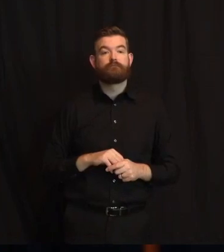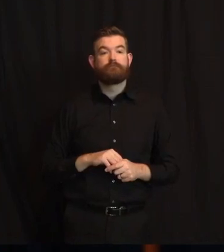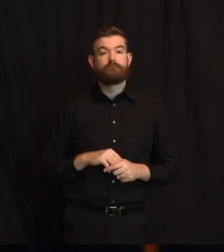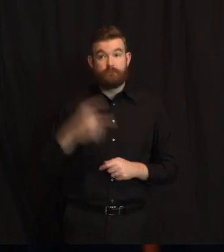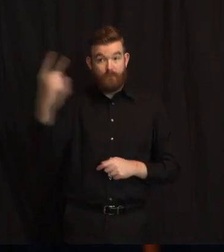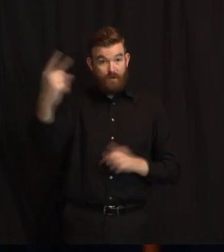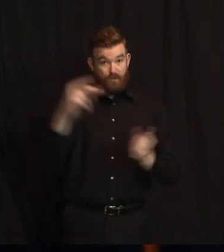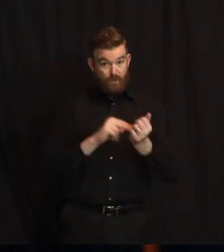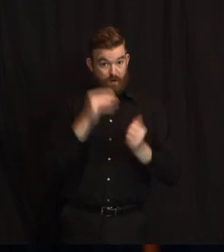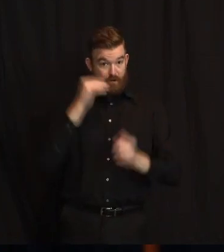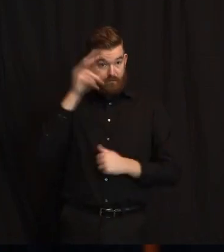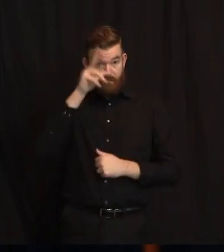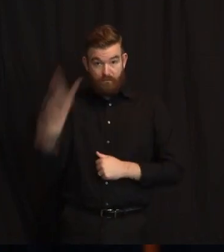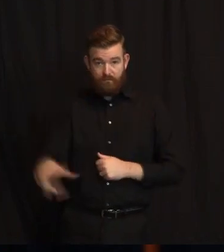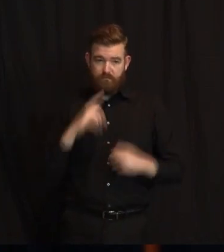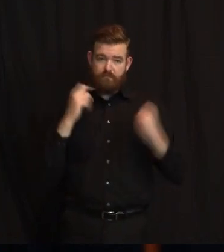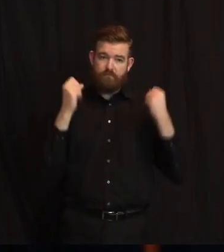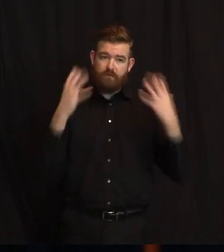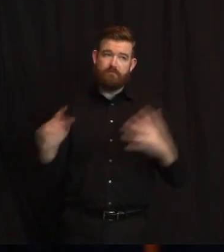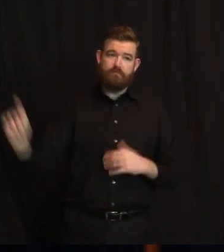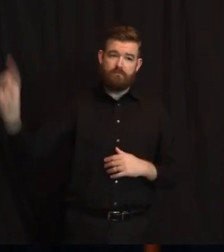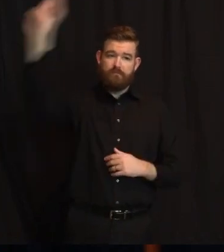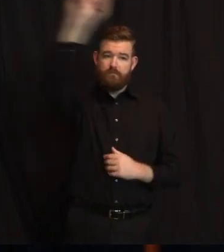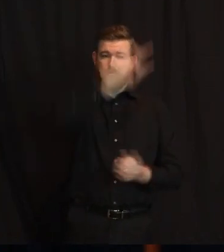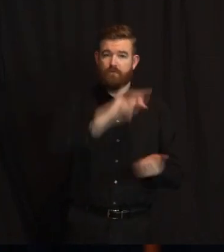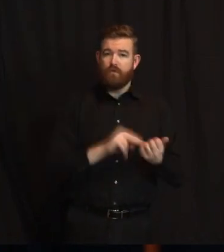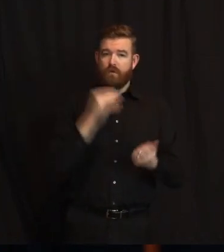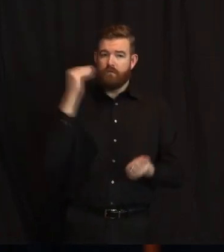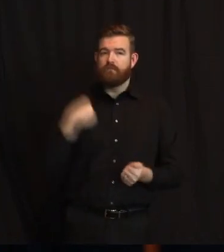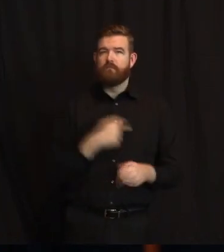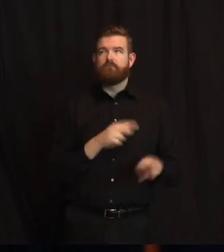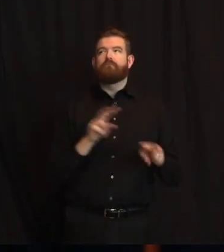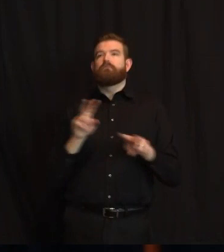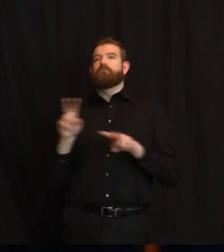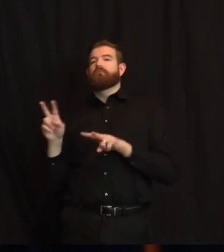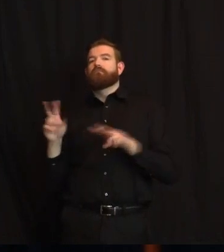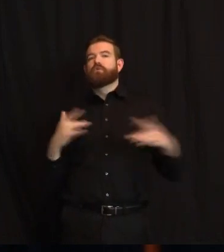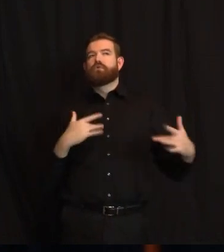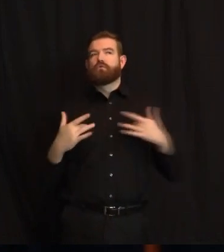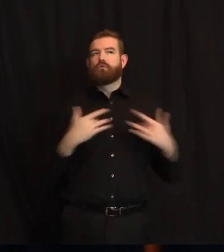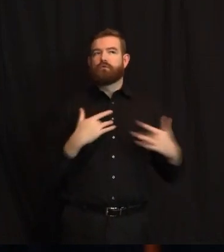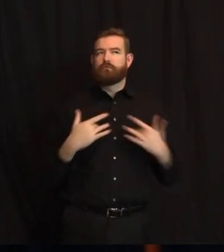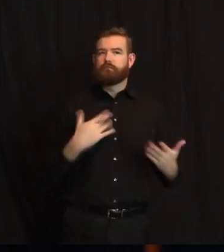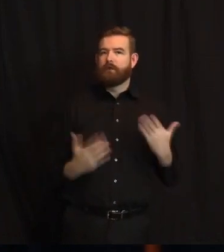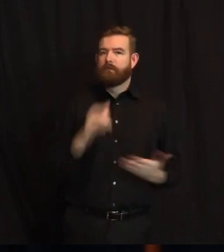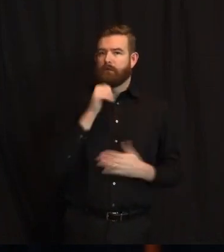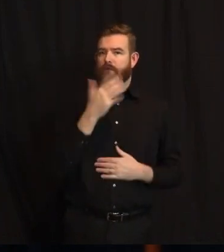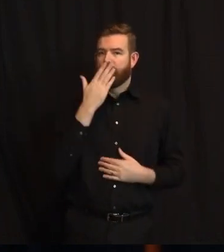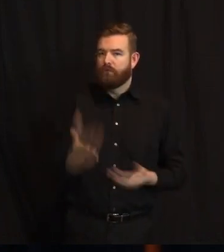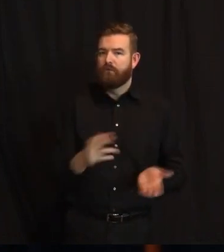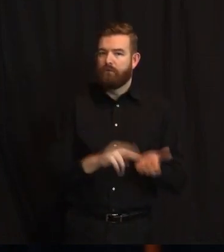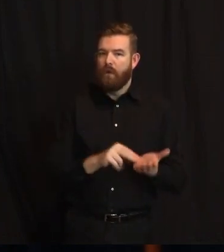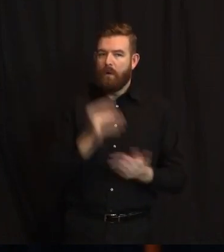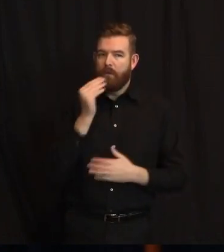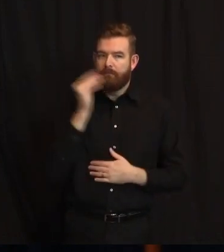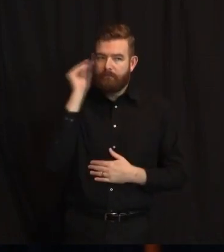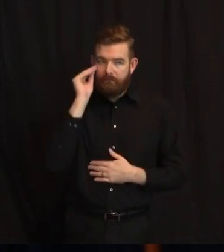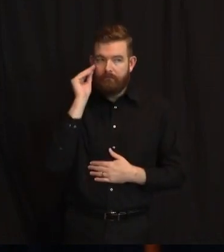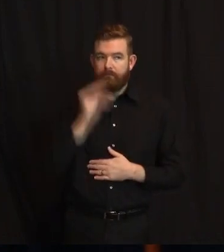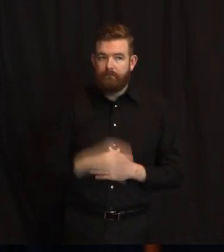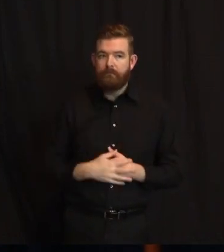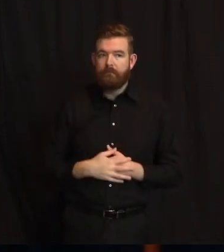lot that we have concerns about. So covering them all, some of it will have to be remotely, because